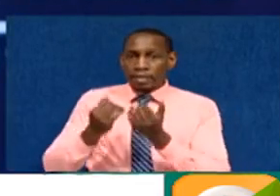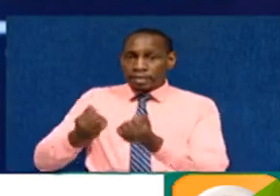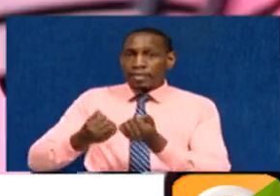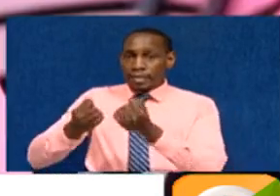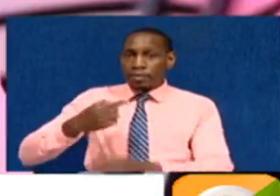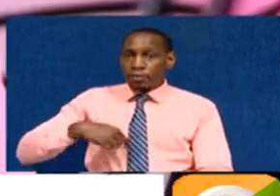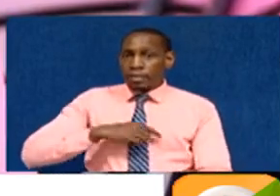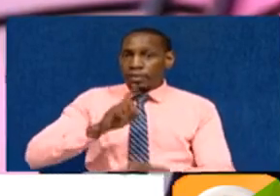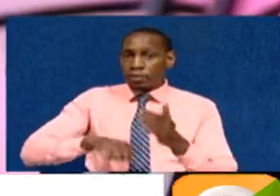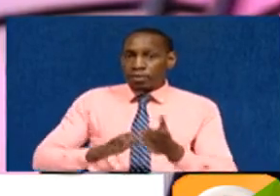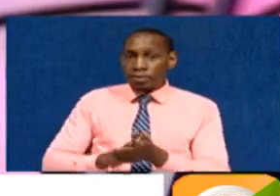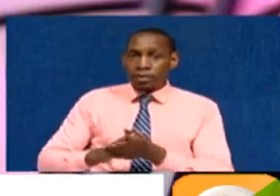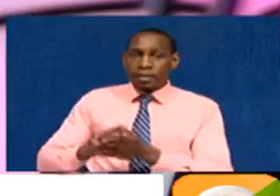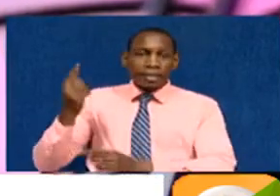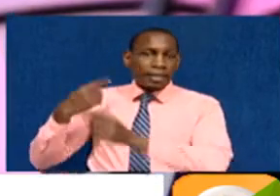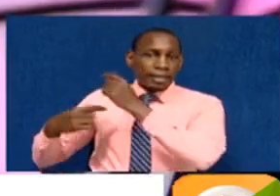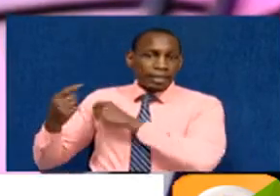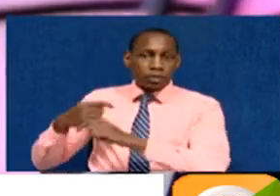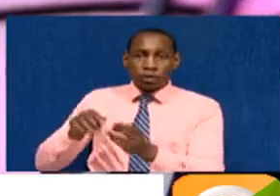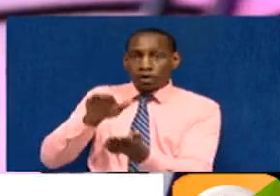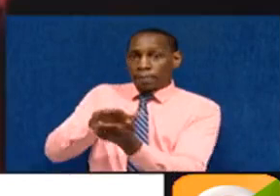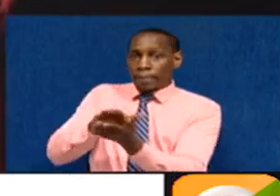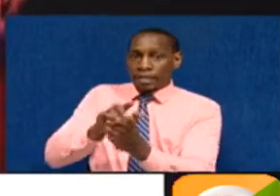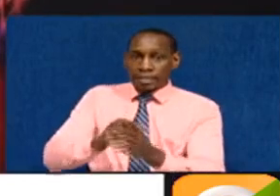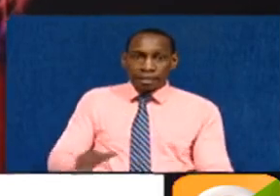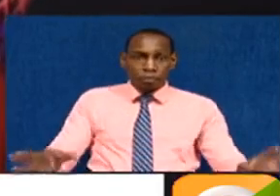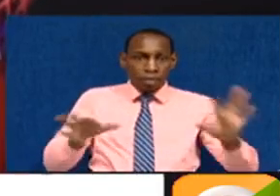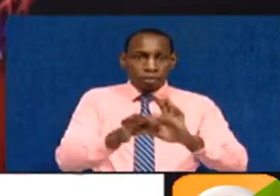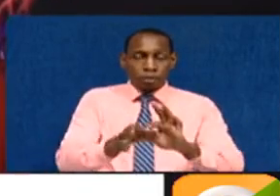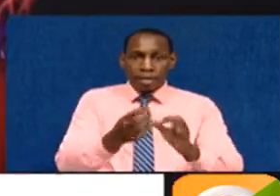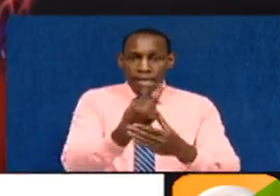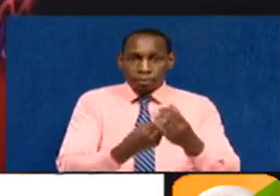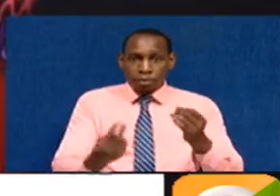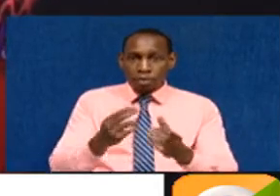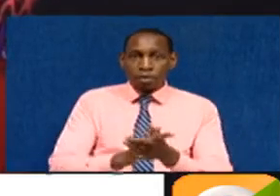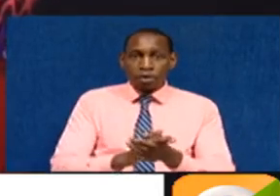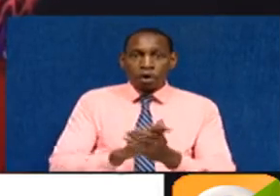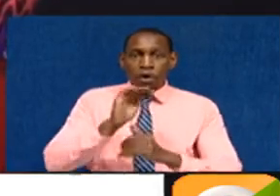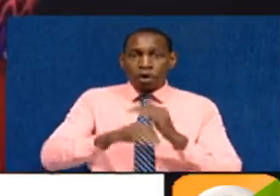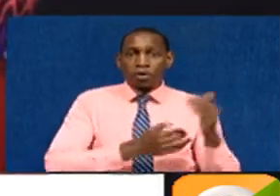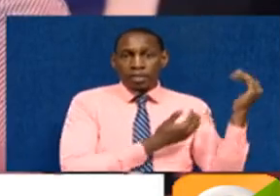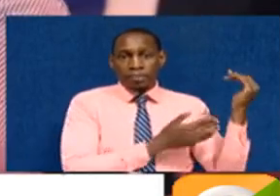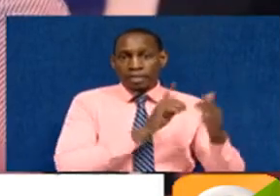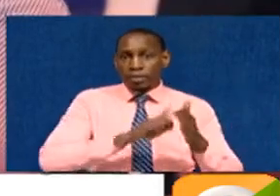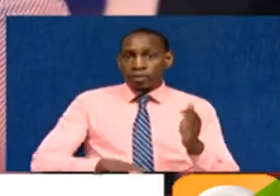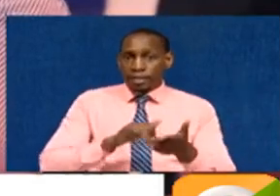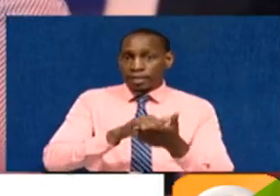strength was traditional banking. When we combine the two, all we are expecting is